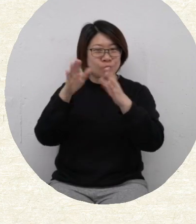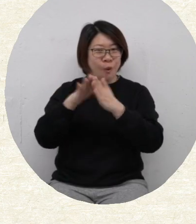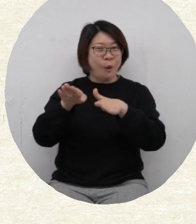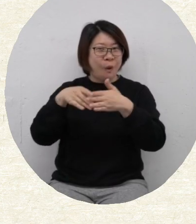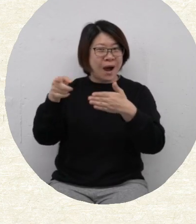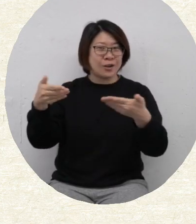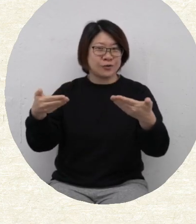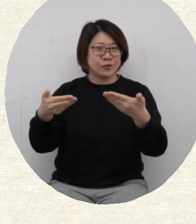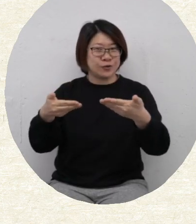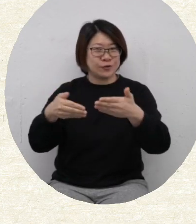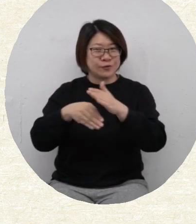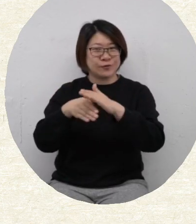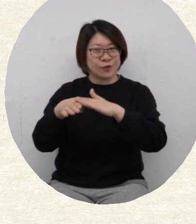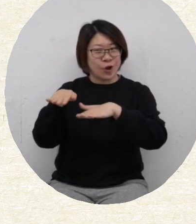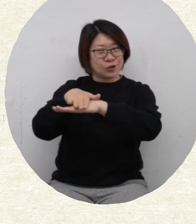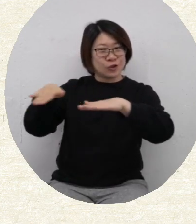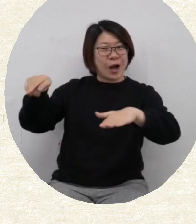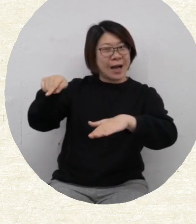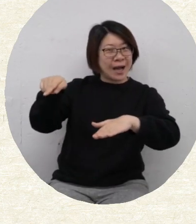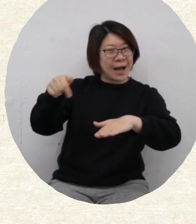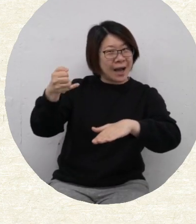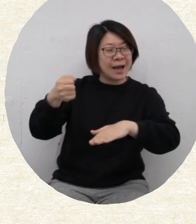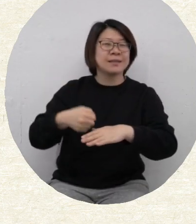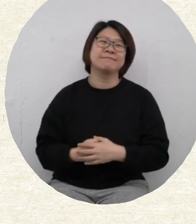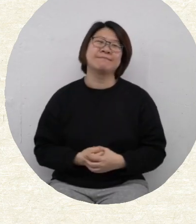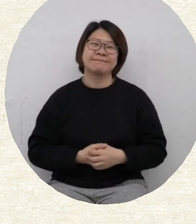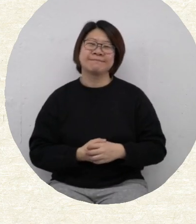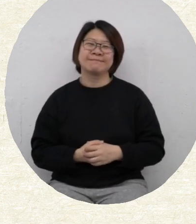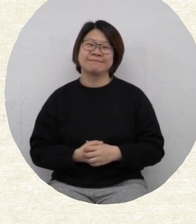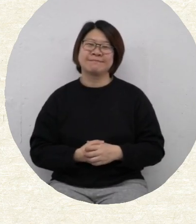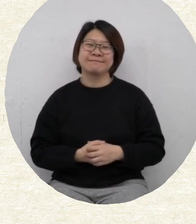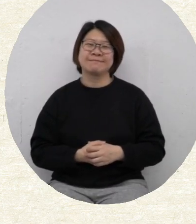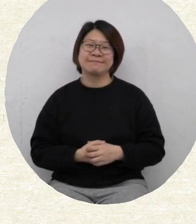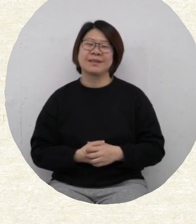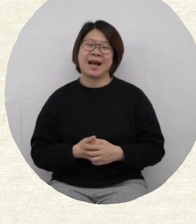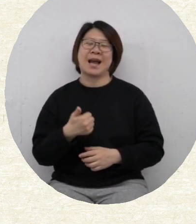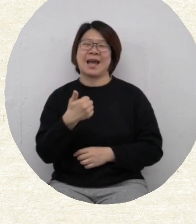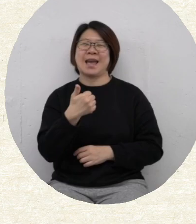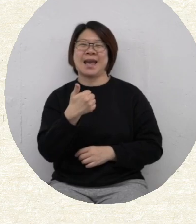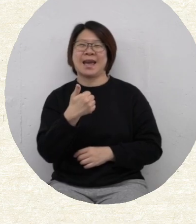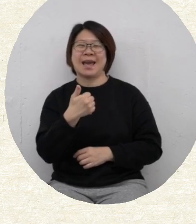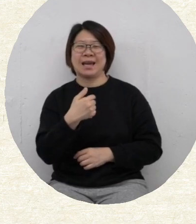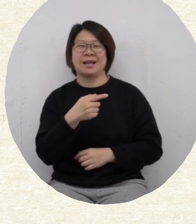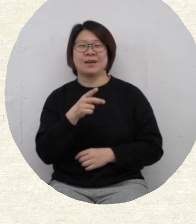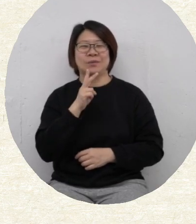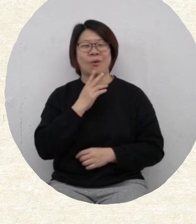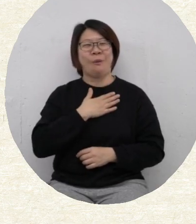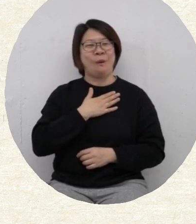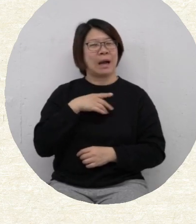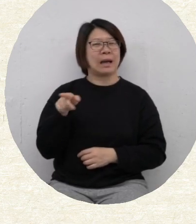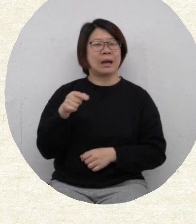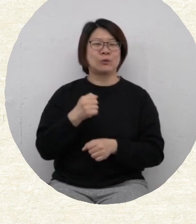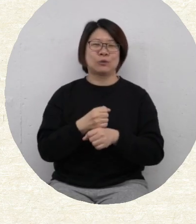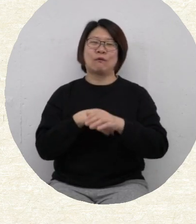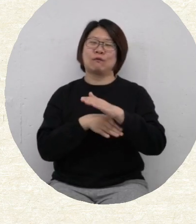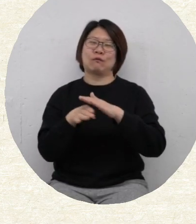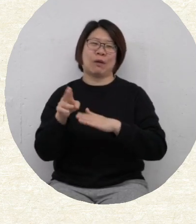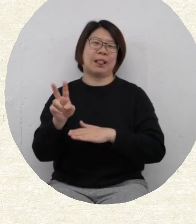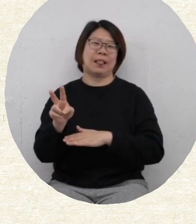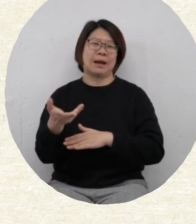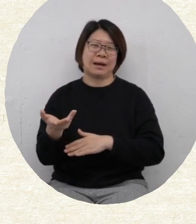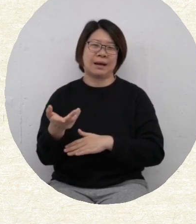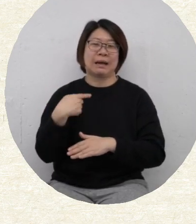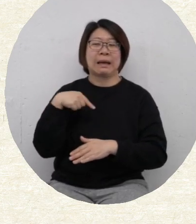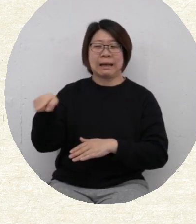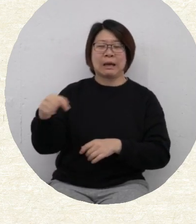enter mostly. And that's where our kitchen table is. Oh, so, right. So I think everything sort of